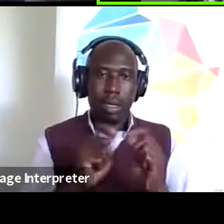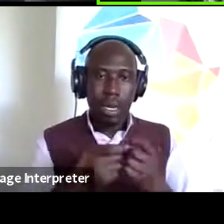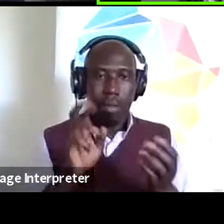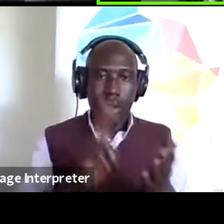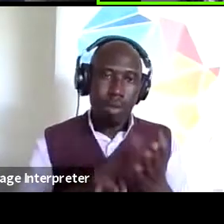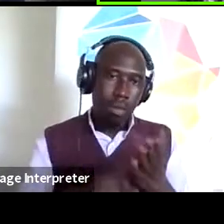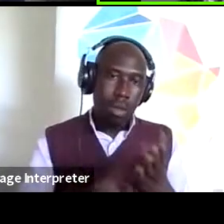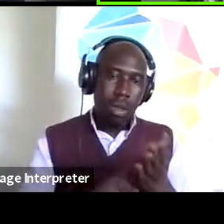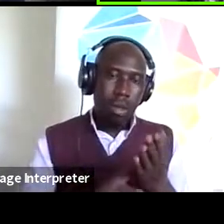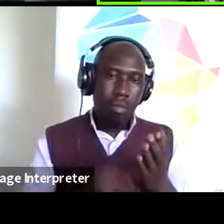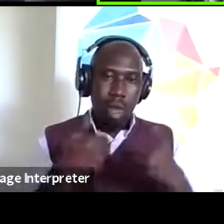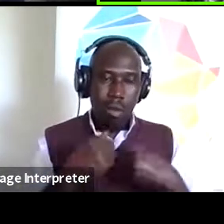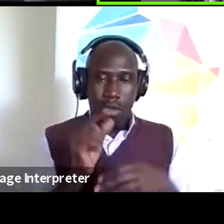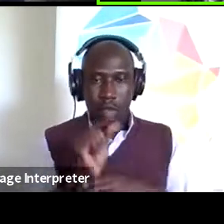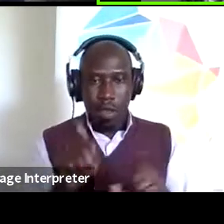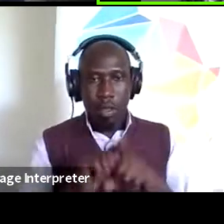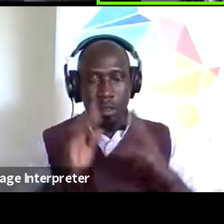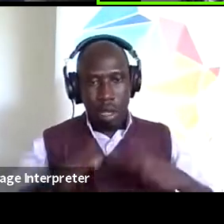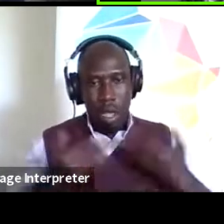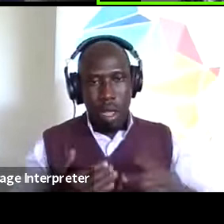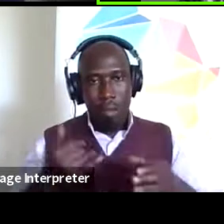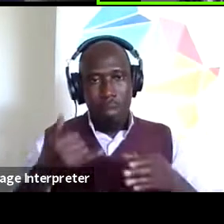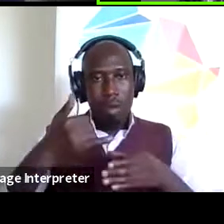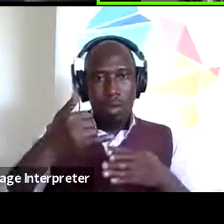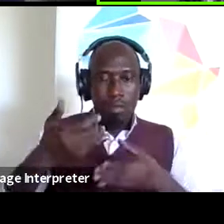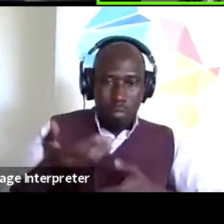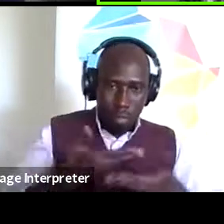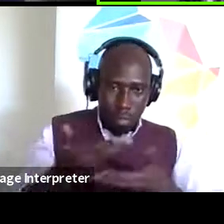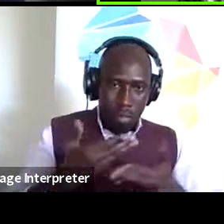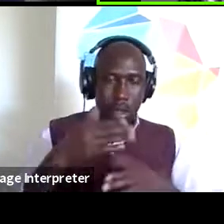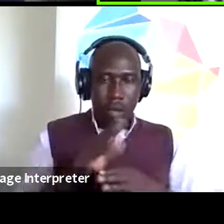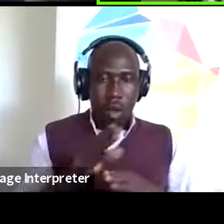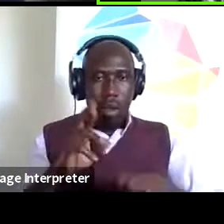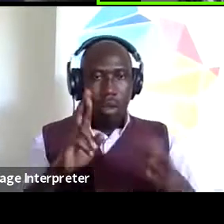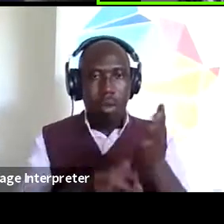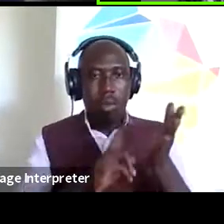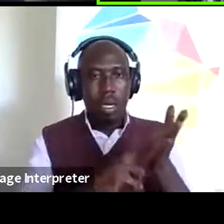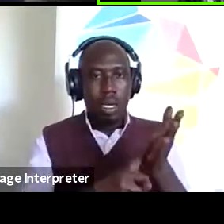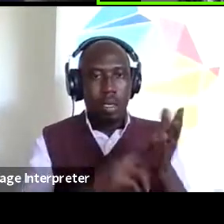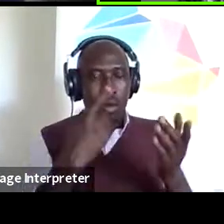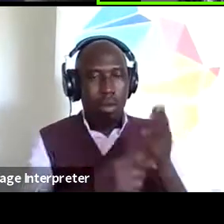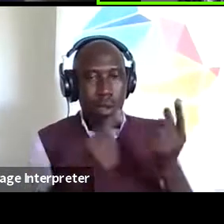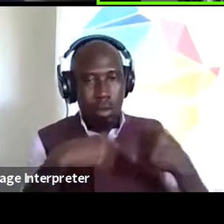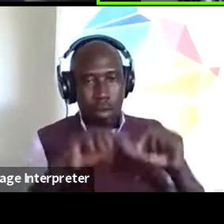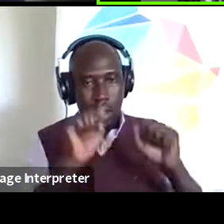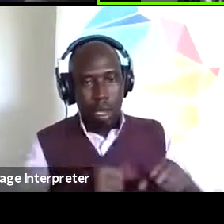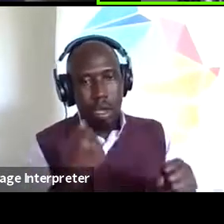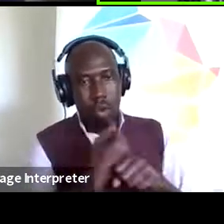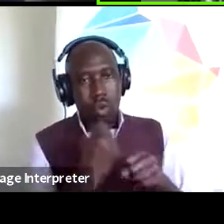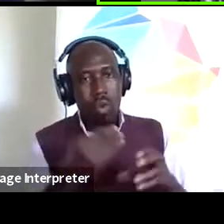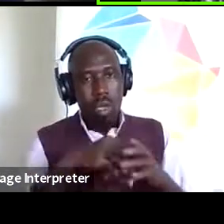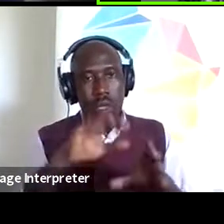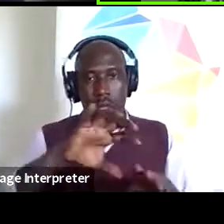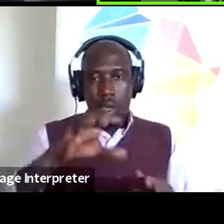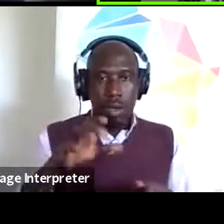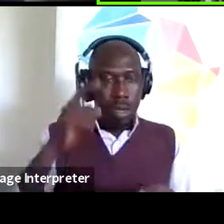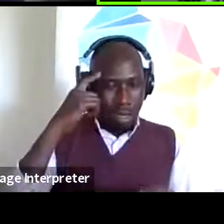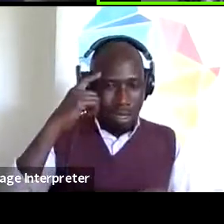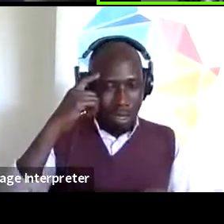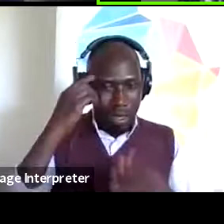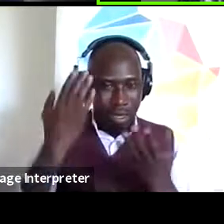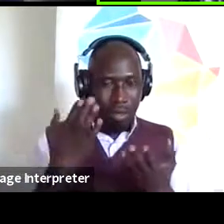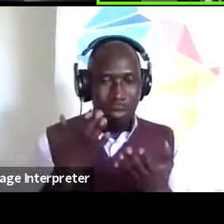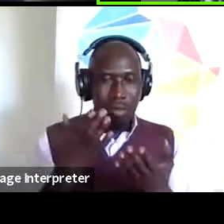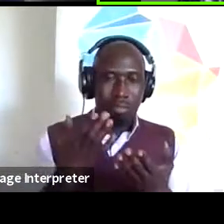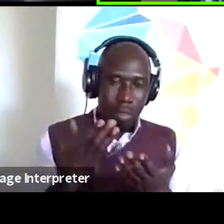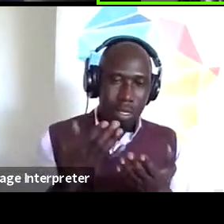I have a few here, and I'd be happy to engage and look at more recommendations on what we can do as a region. But I think one of the critical